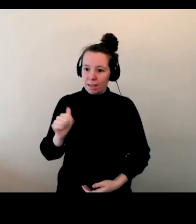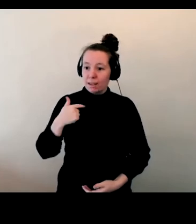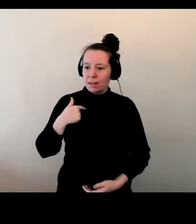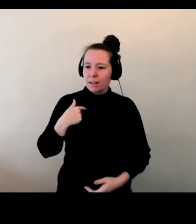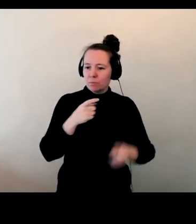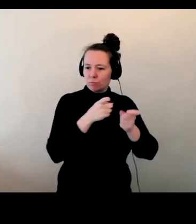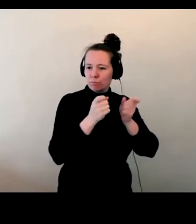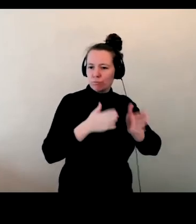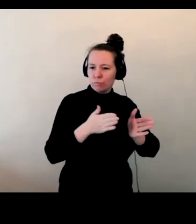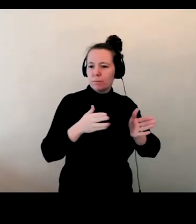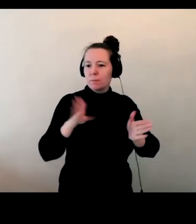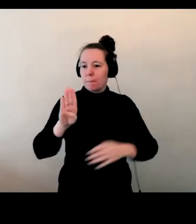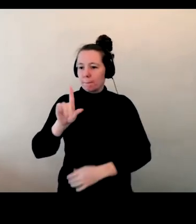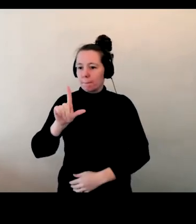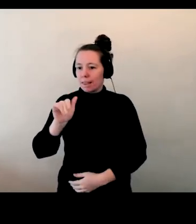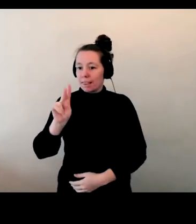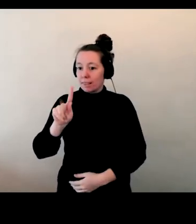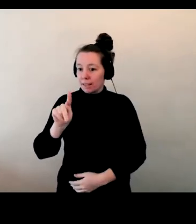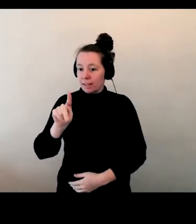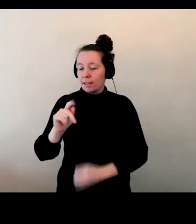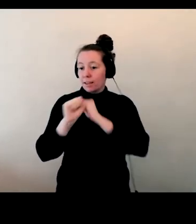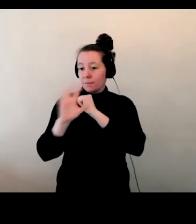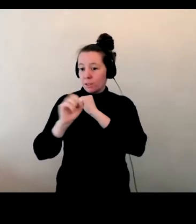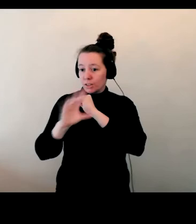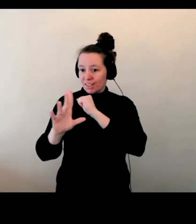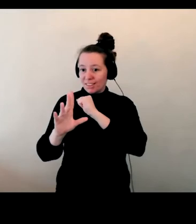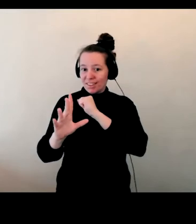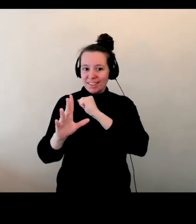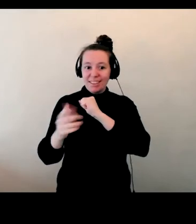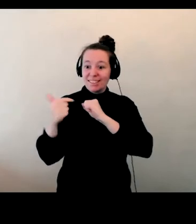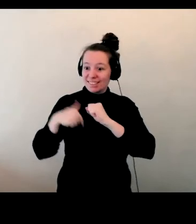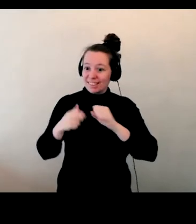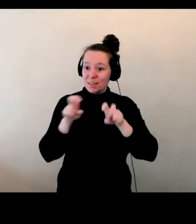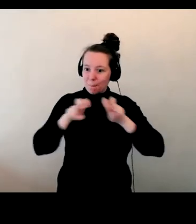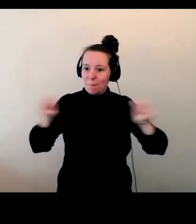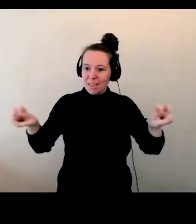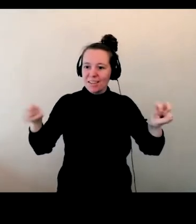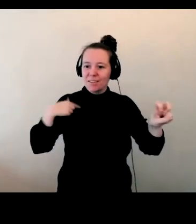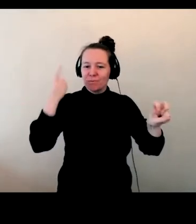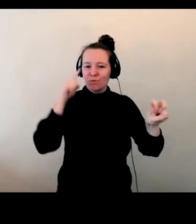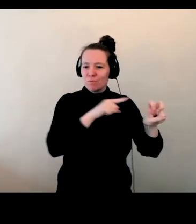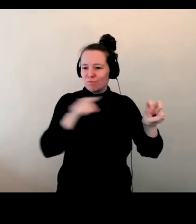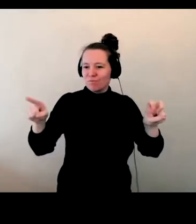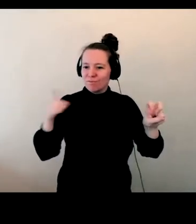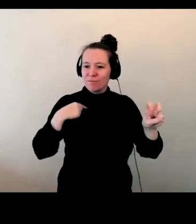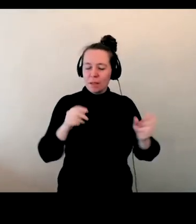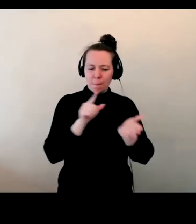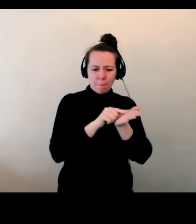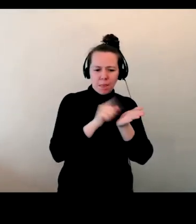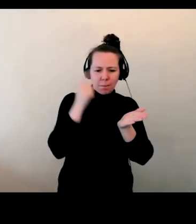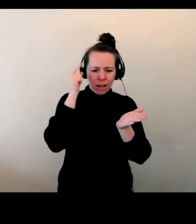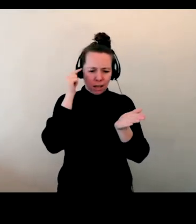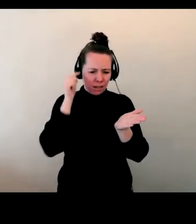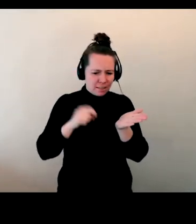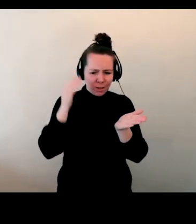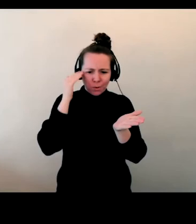Advertising. Welcome to our panel, What Make Book Talkers Tick? Everything Publishers Need to Know. Before we get started, I